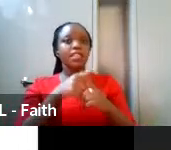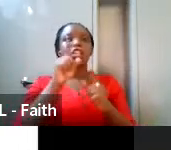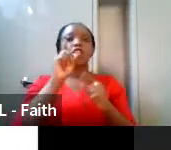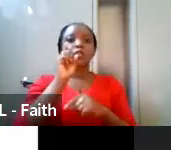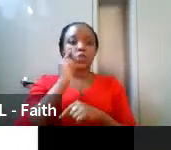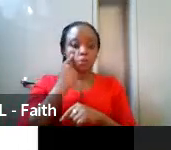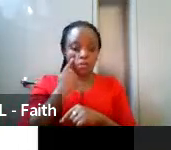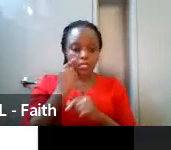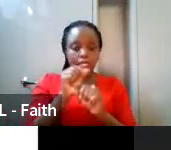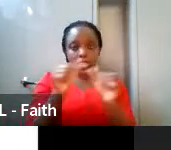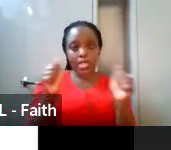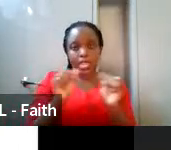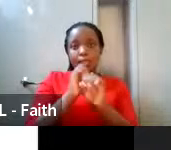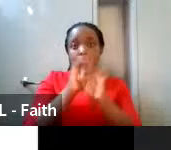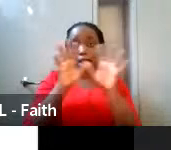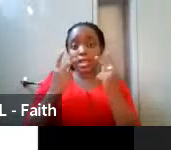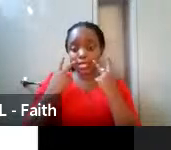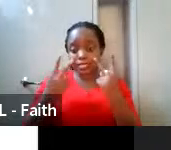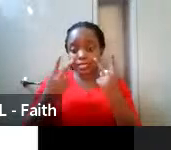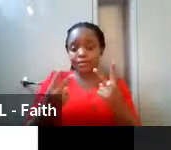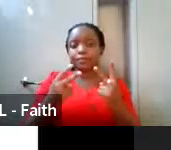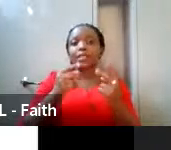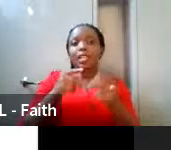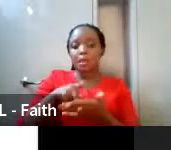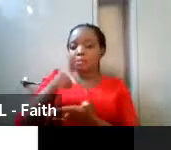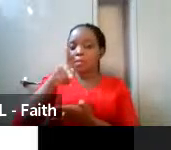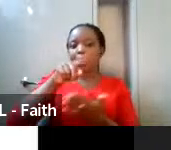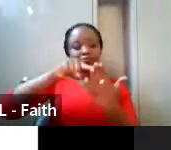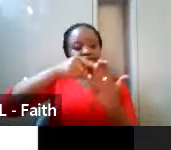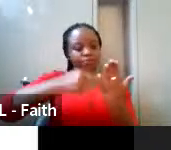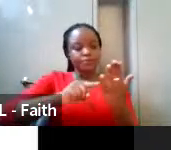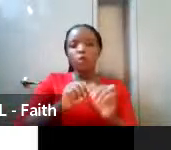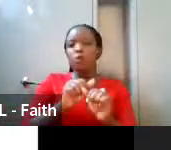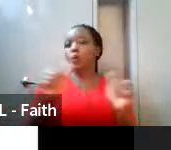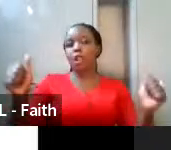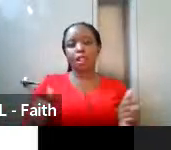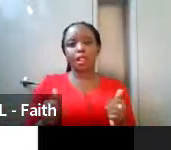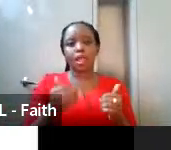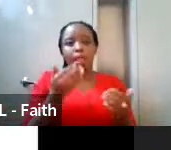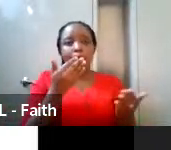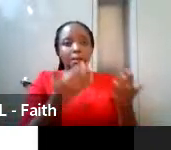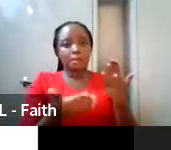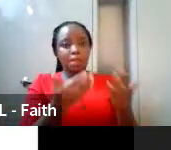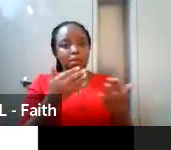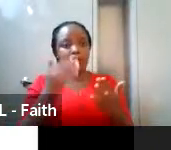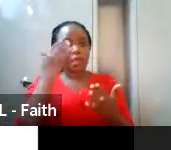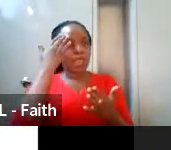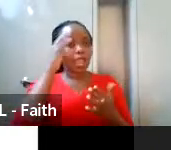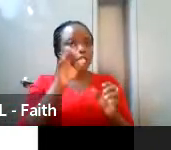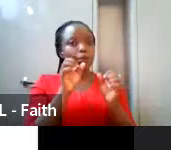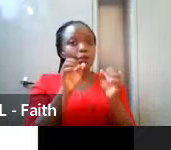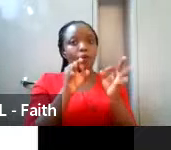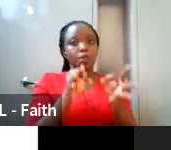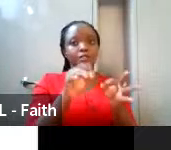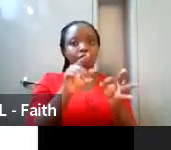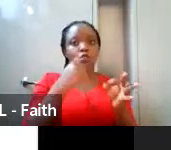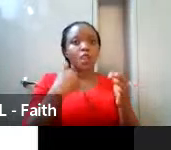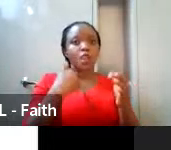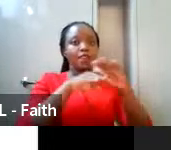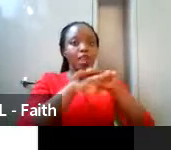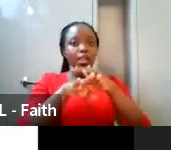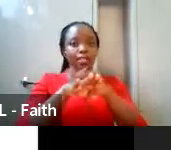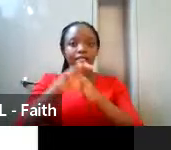payments broken down for you to be able to pay. Maybe I don't know if you have accessed that option,